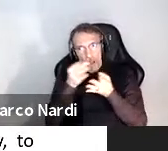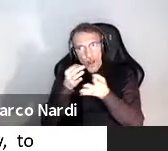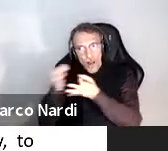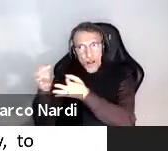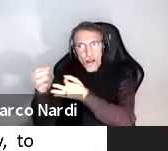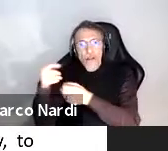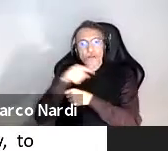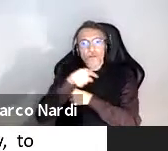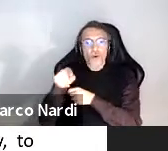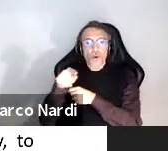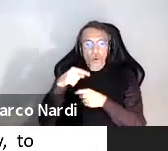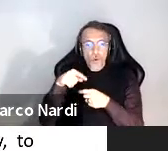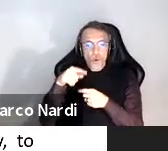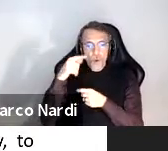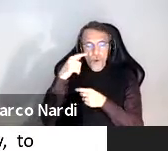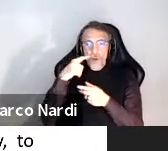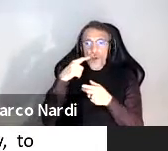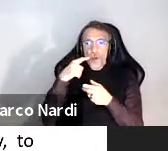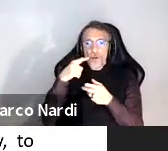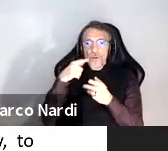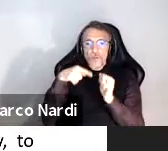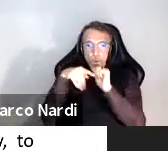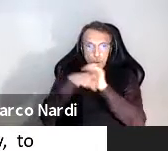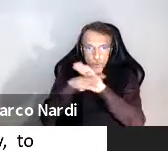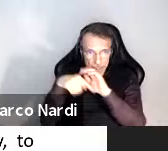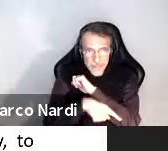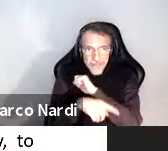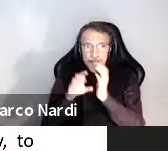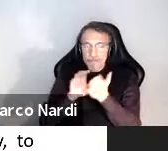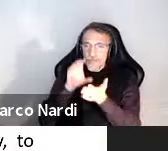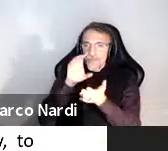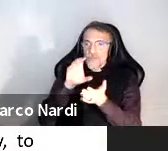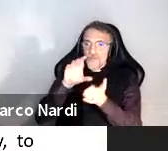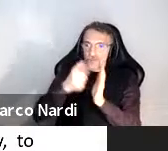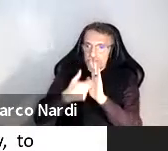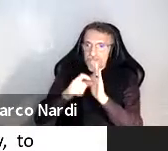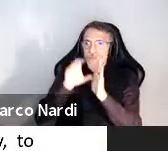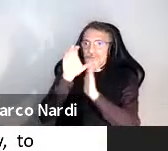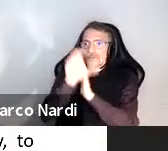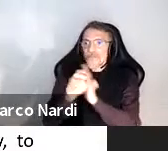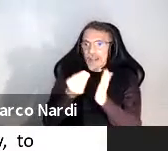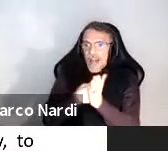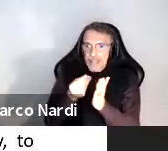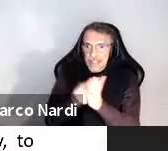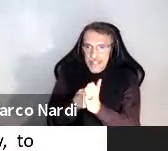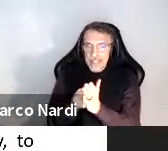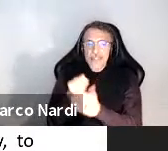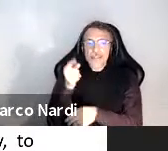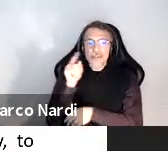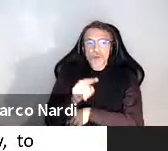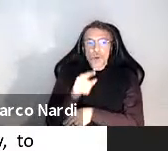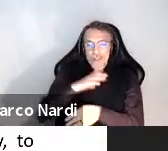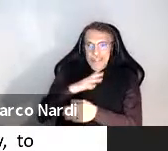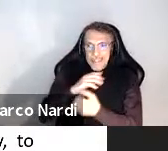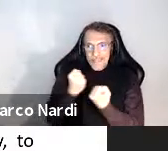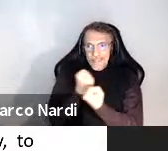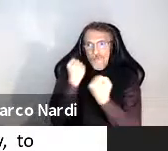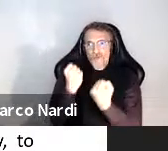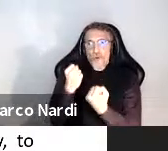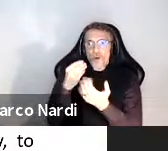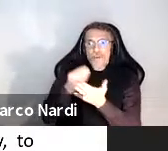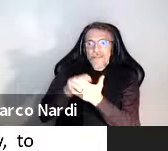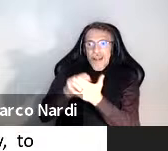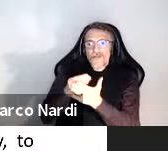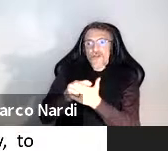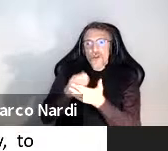promote non-debt grade financing. And then of course we need some robust financial sector regulation